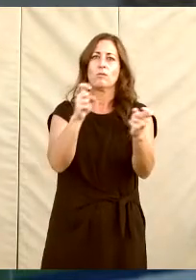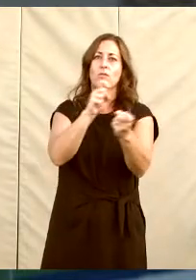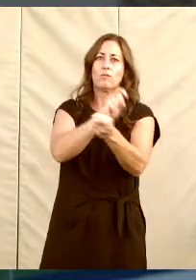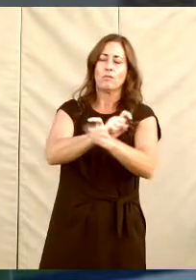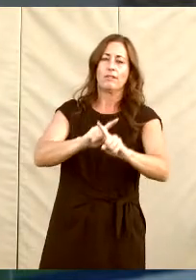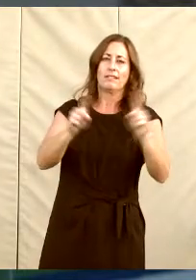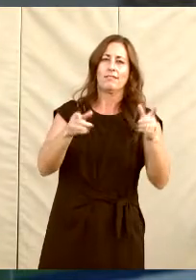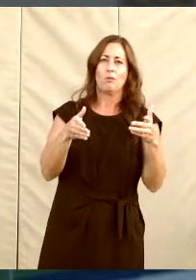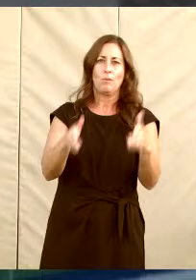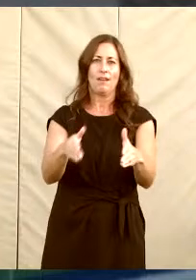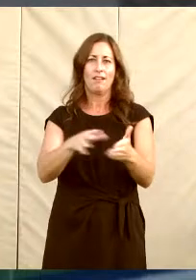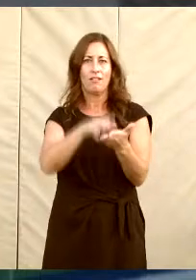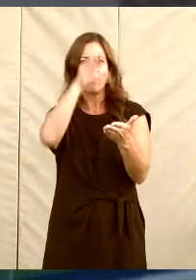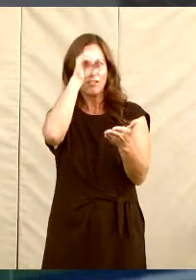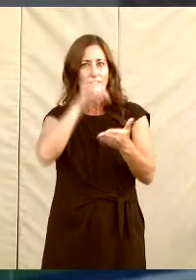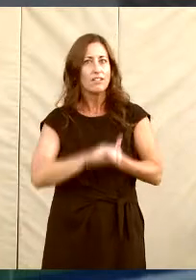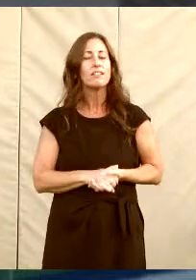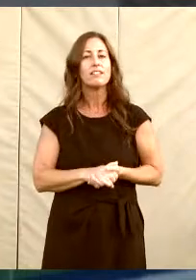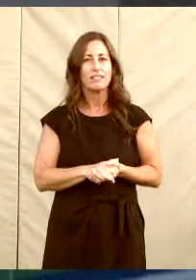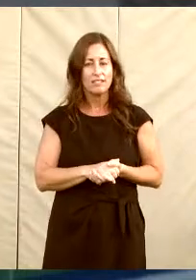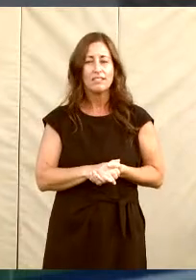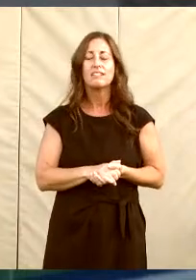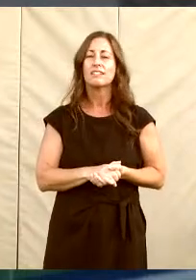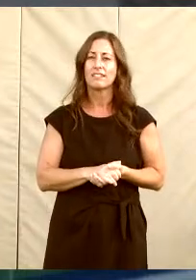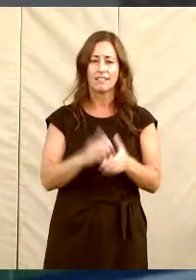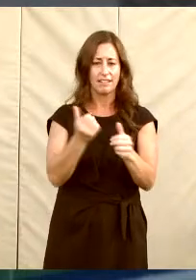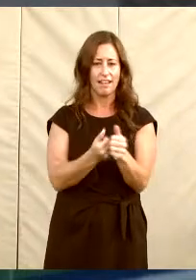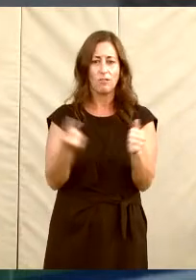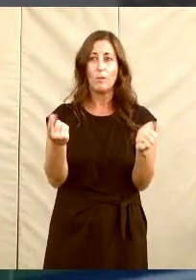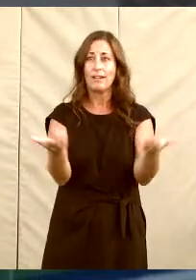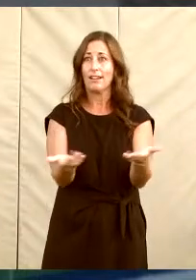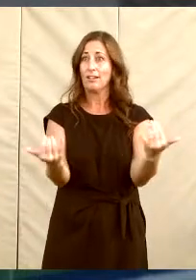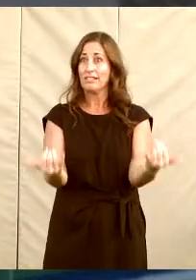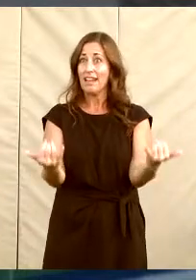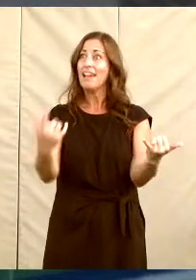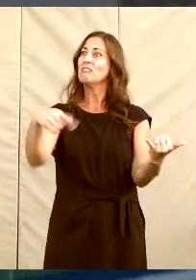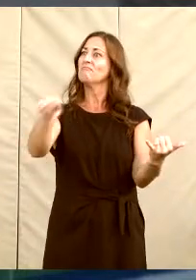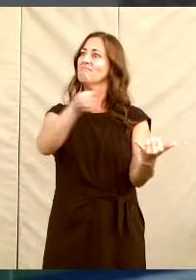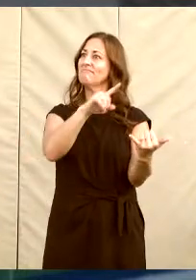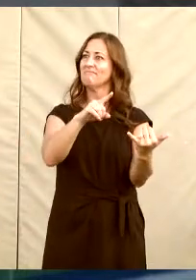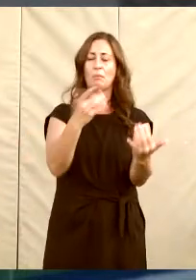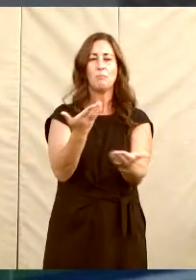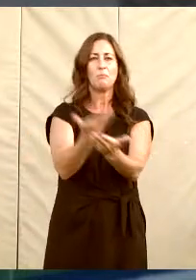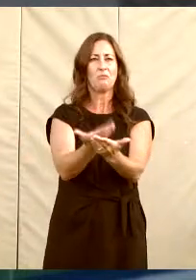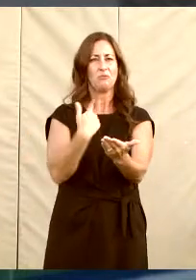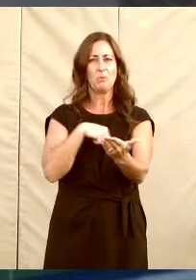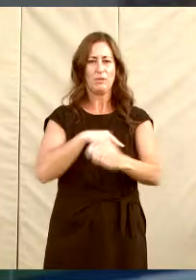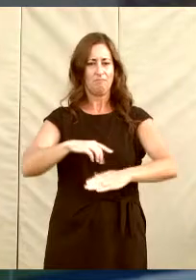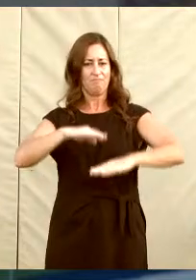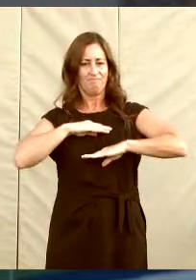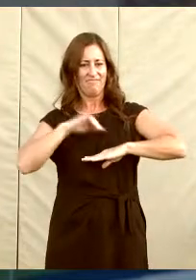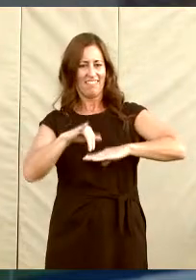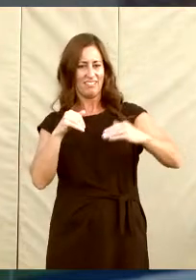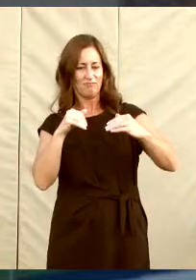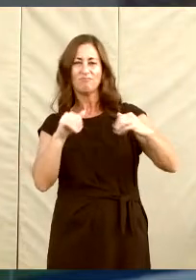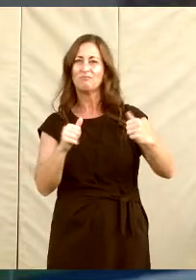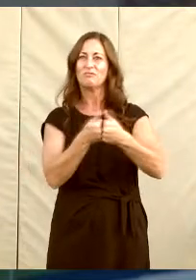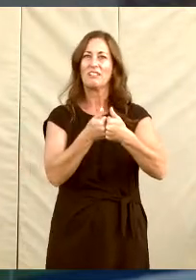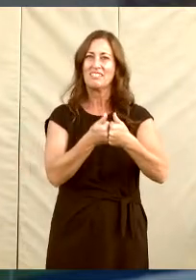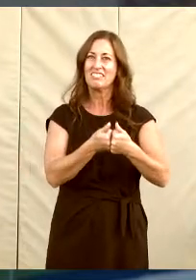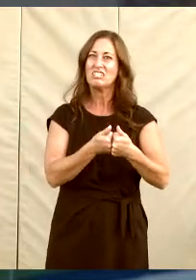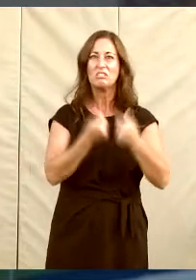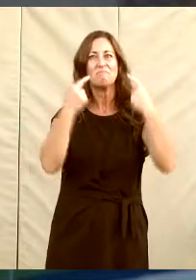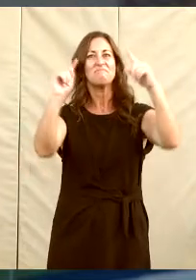learning. And as evidenced by everyone here today, we have met that challenge and more than succeeded. When we first started high